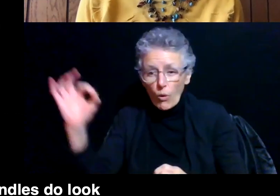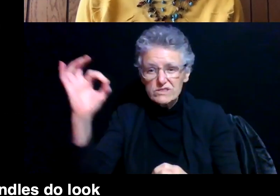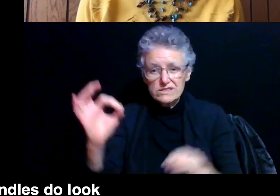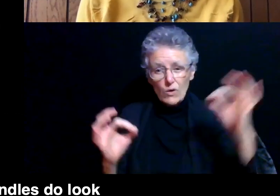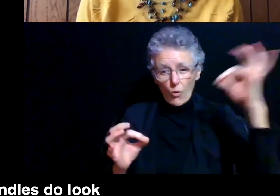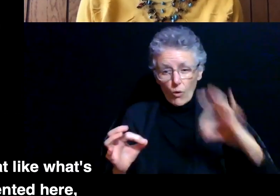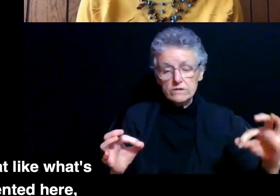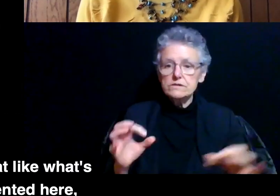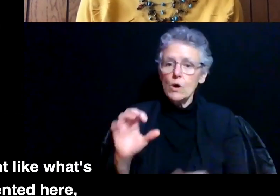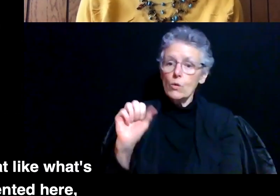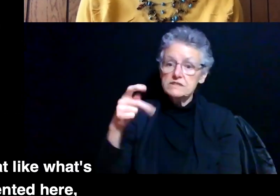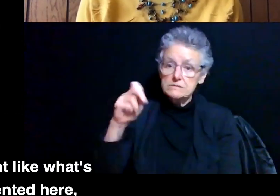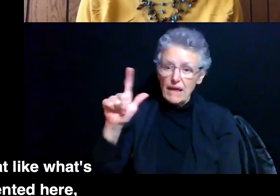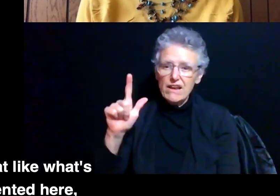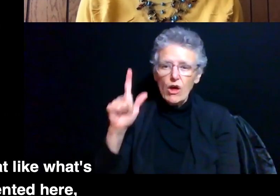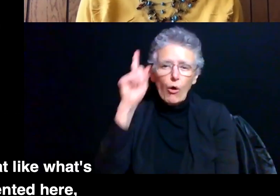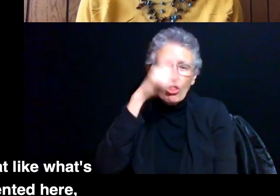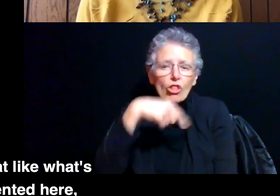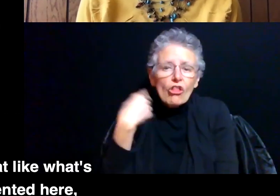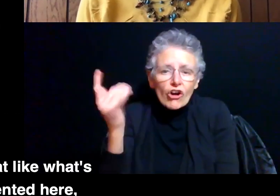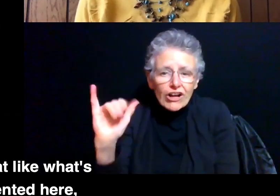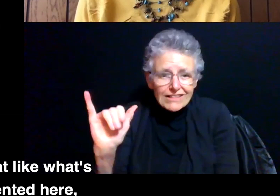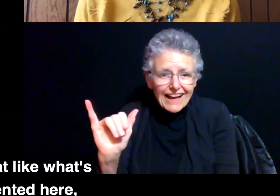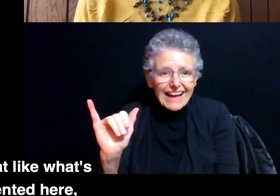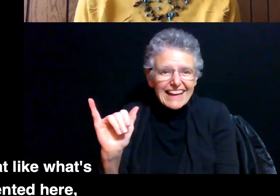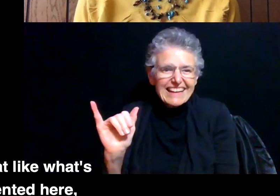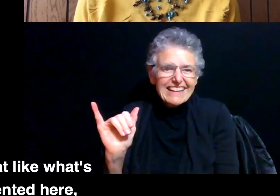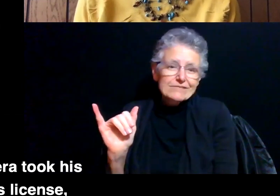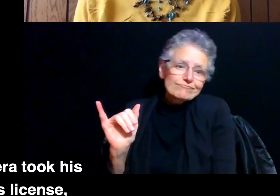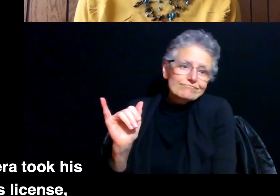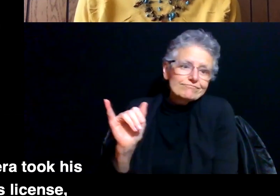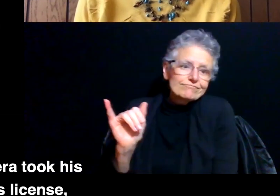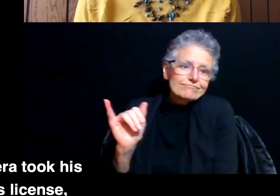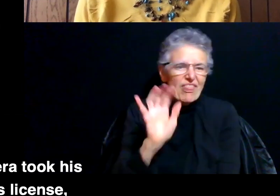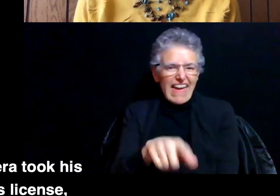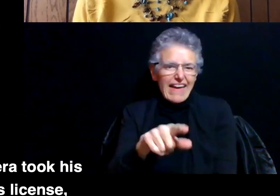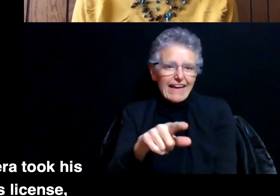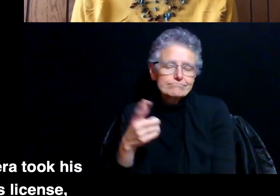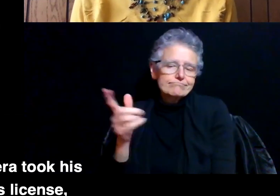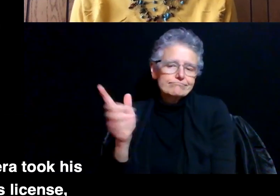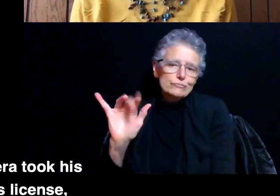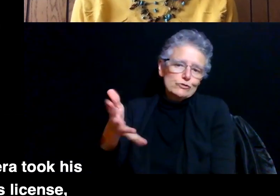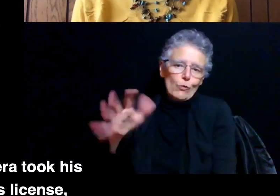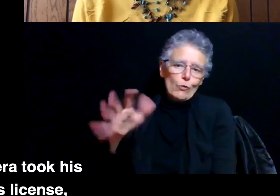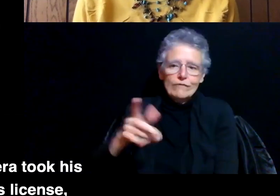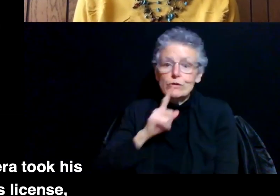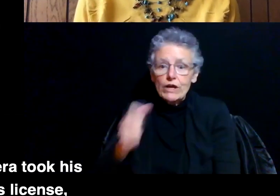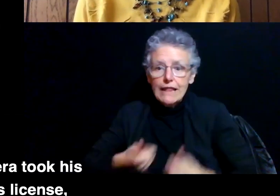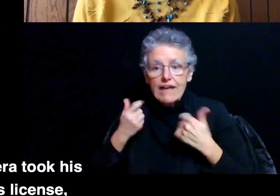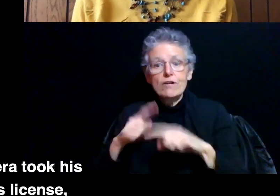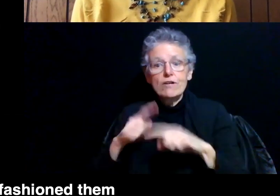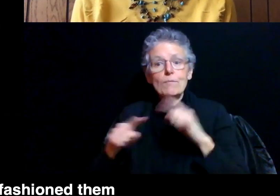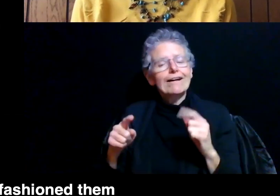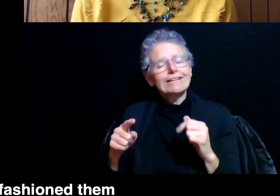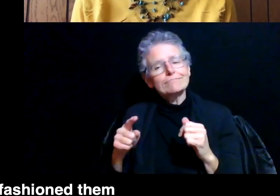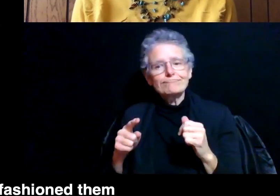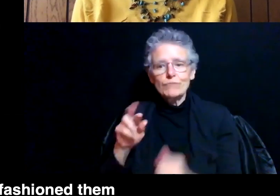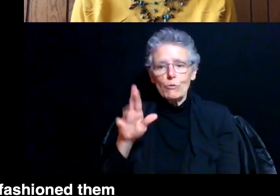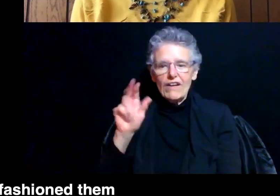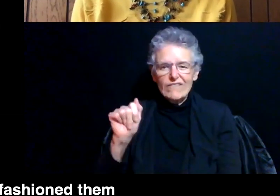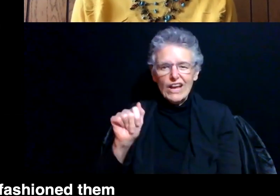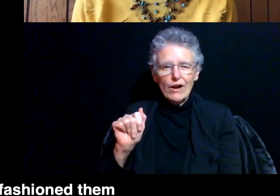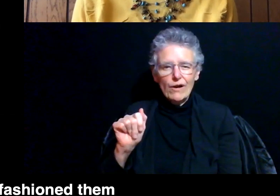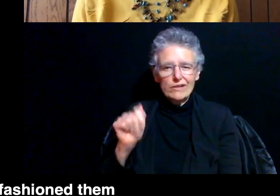do look somewhat like what's represented here, but Rivera took his artist's license and